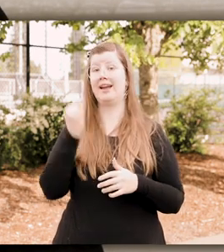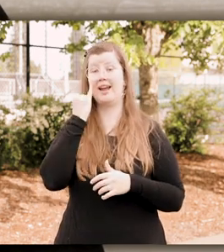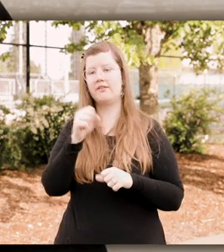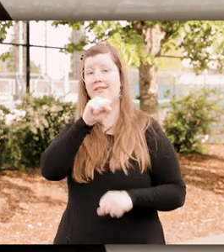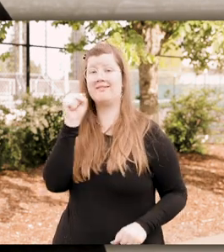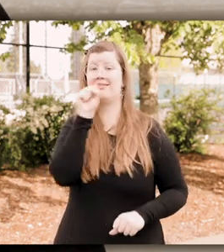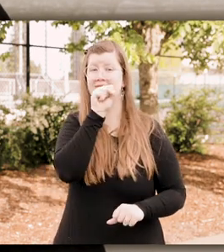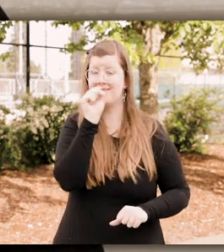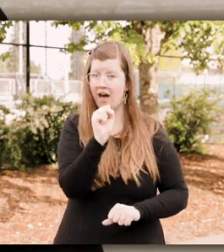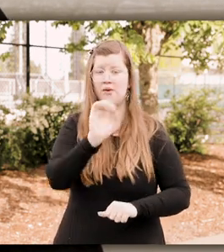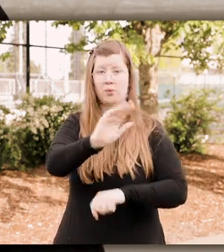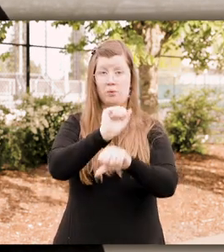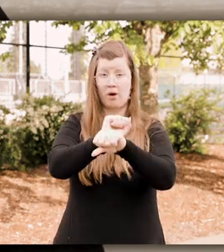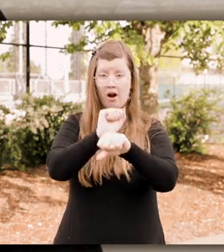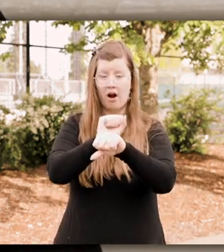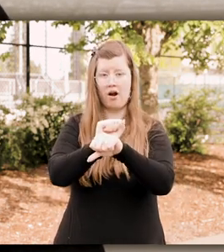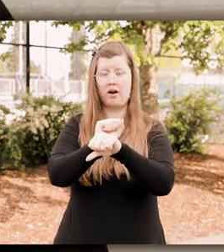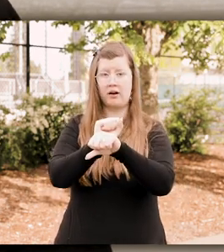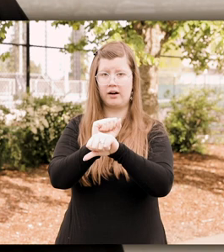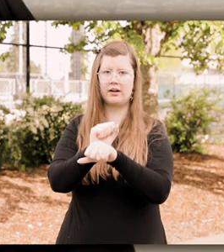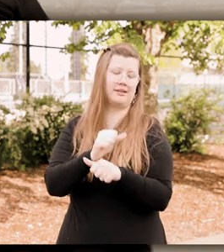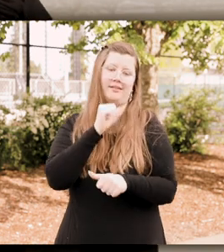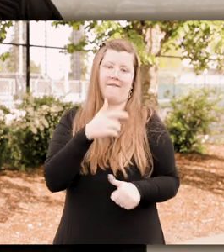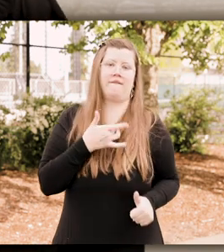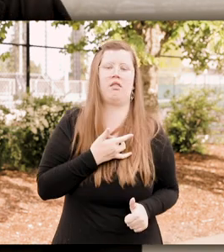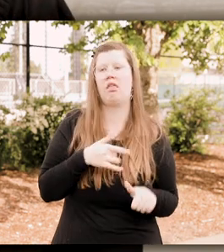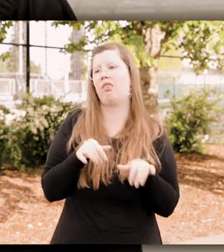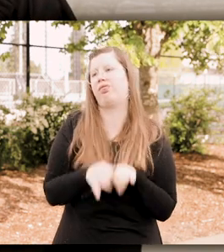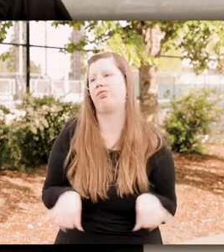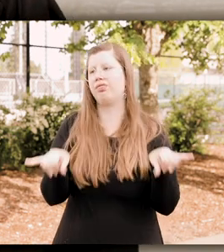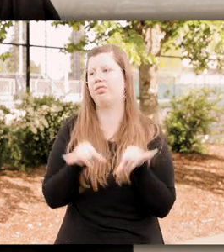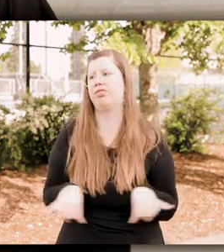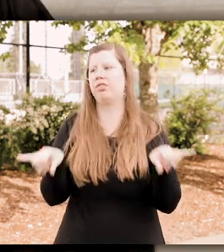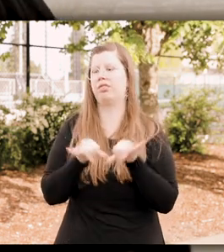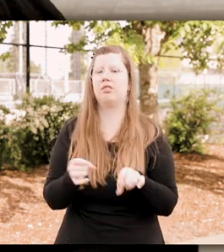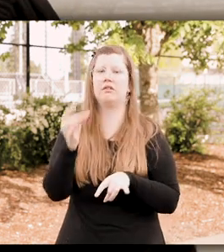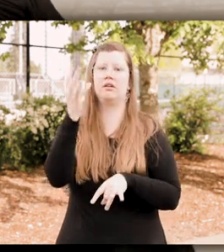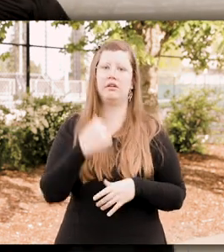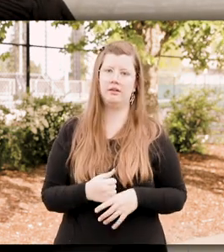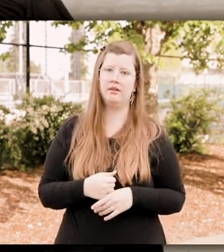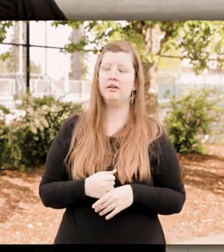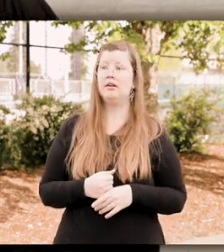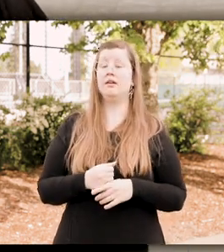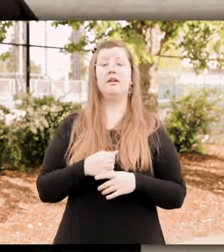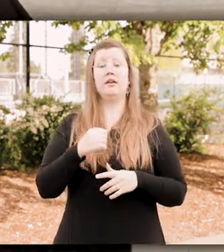the drudgery that underlies every career, is made easier when you love what